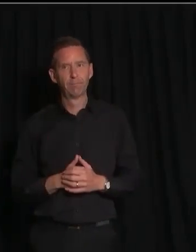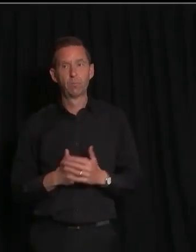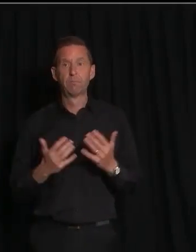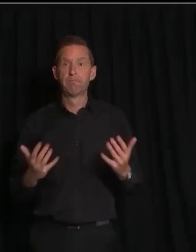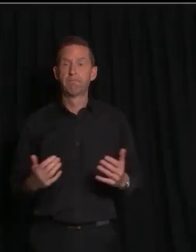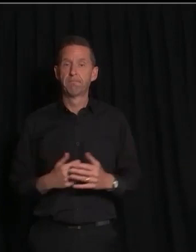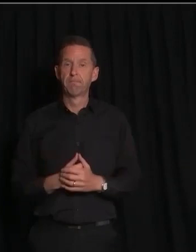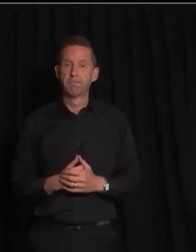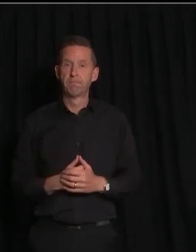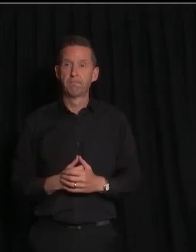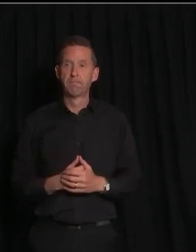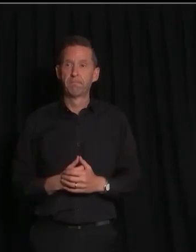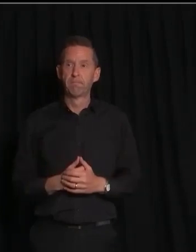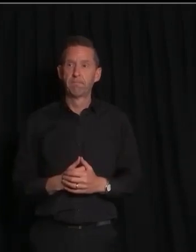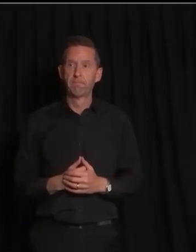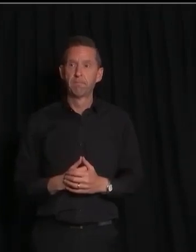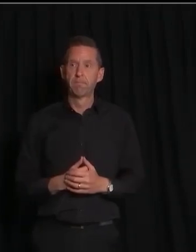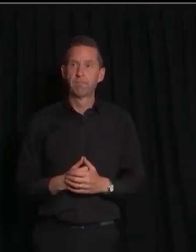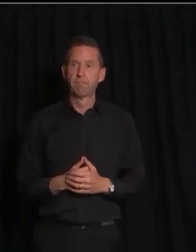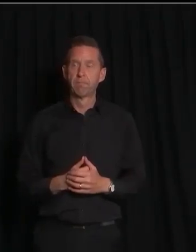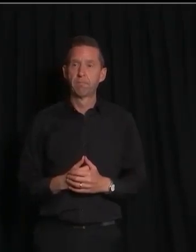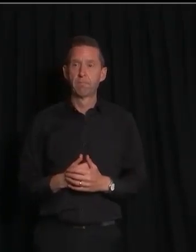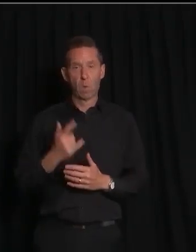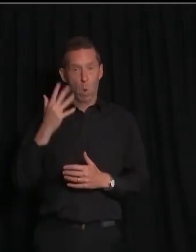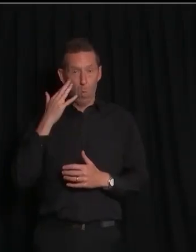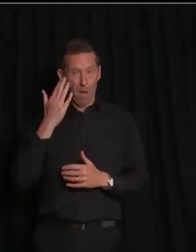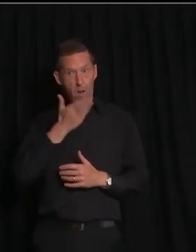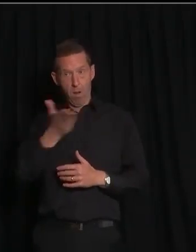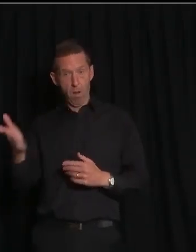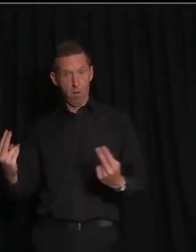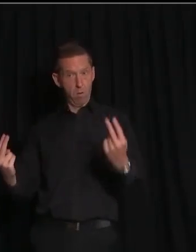So when you see us, do not assume.